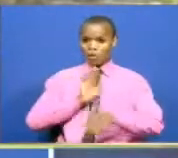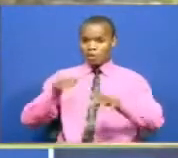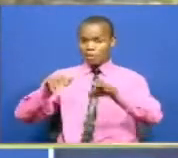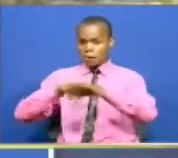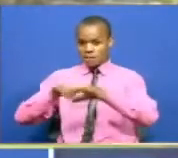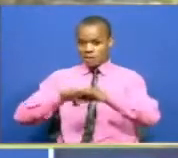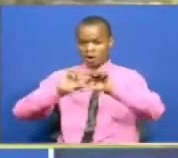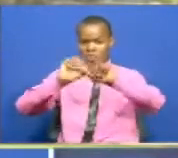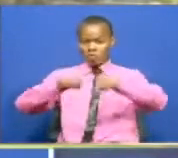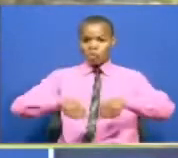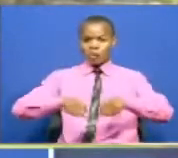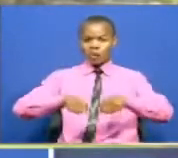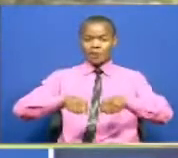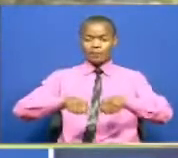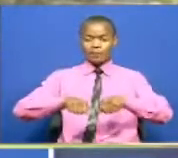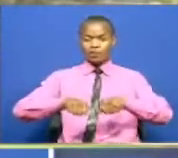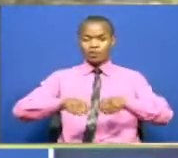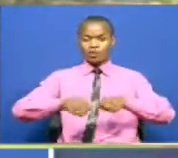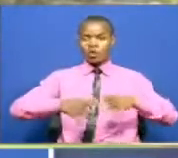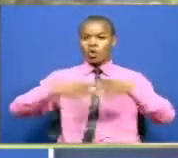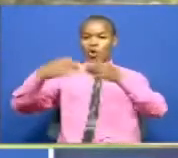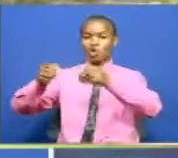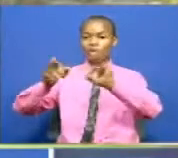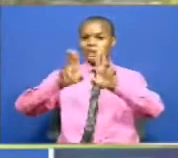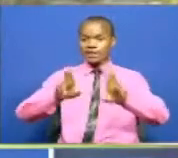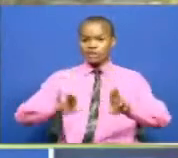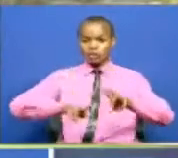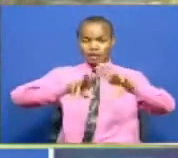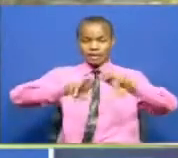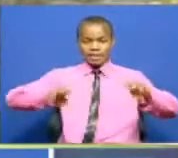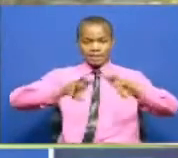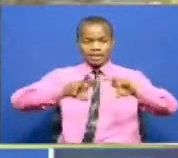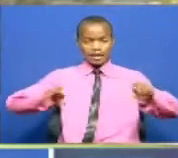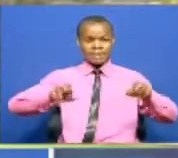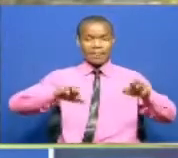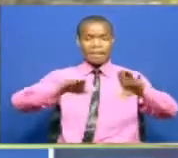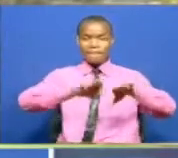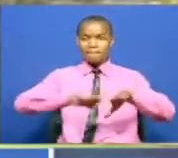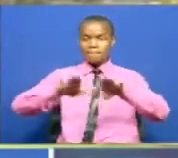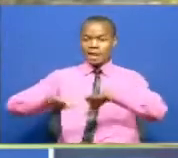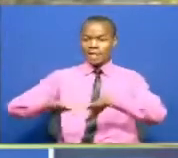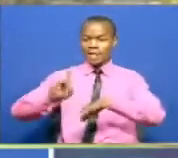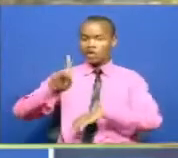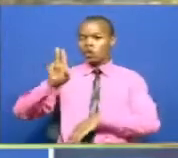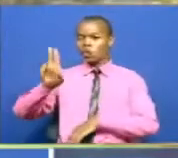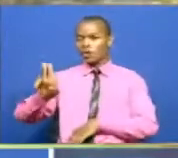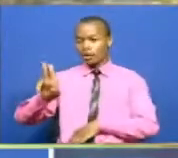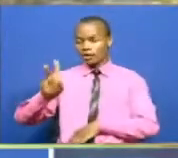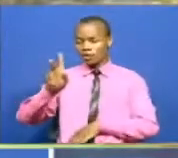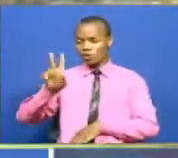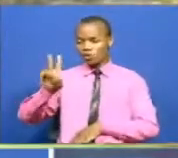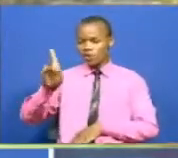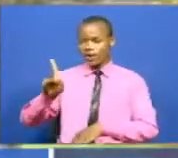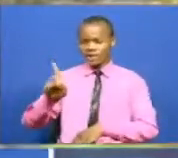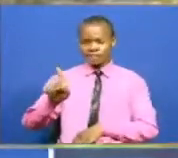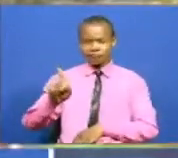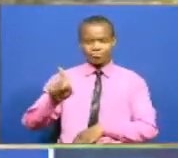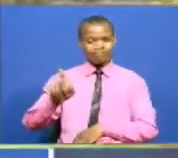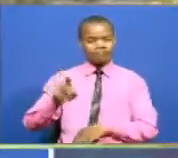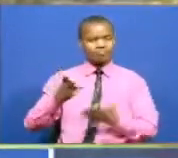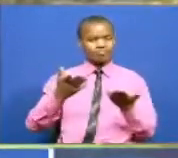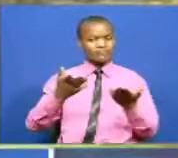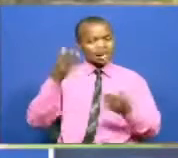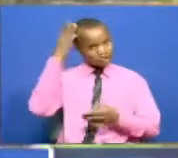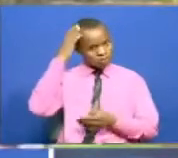kunegotiate kwa kutafuta soko ya miraa kule UK, kule Djibouti, kule Somalia, hata